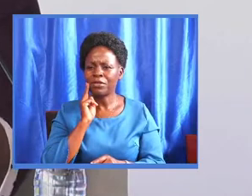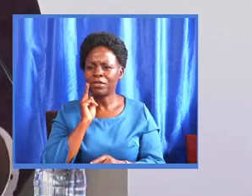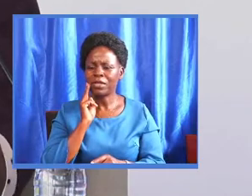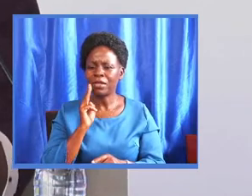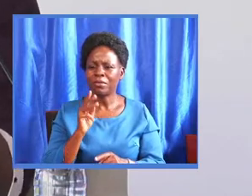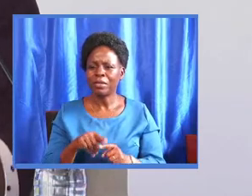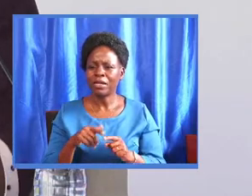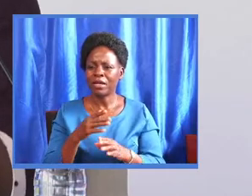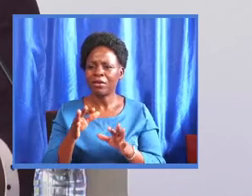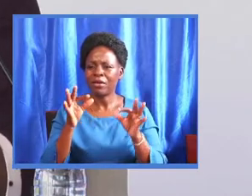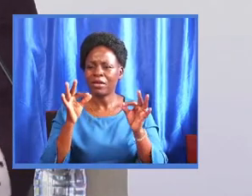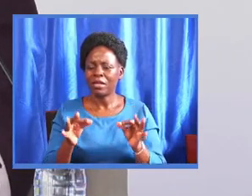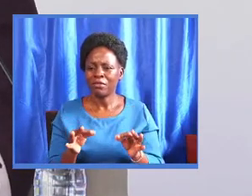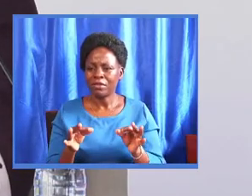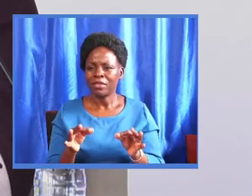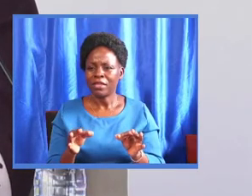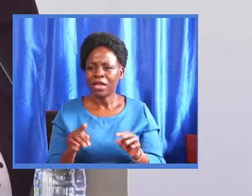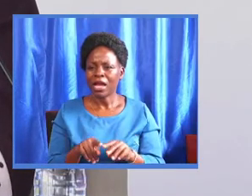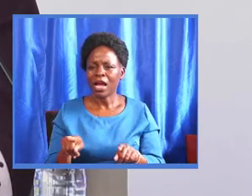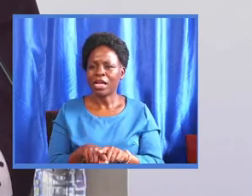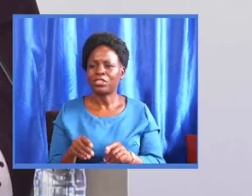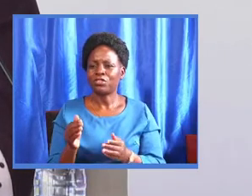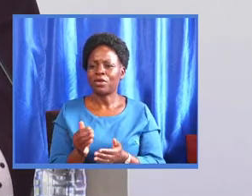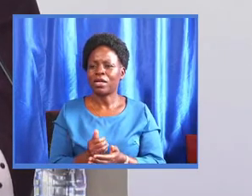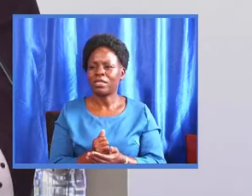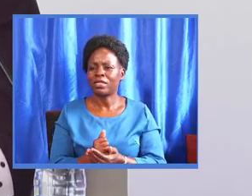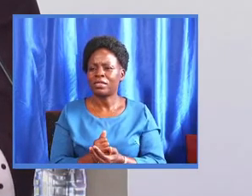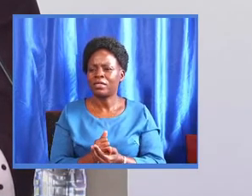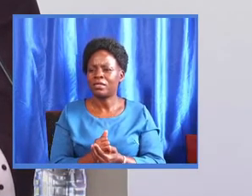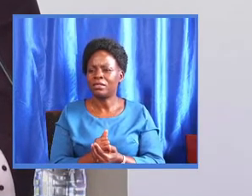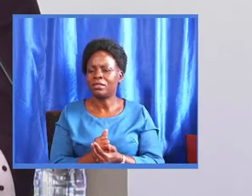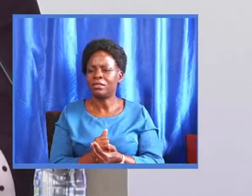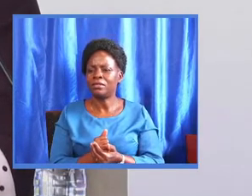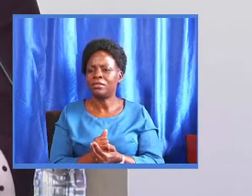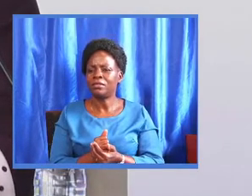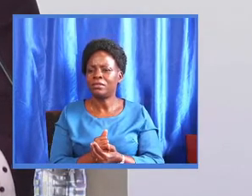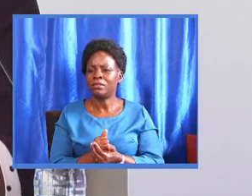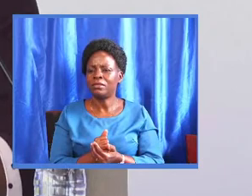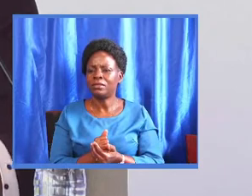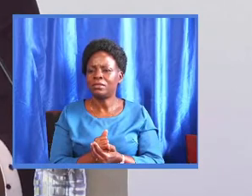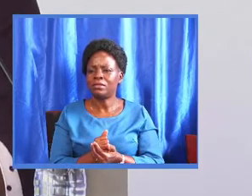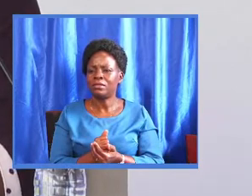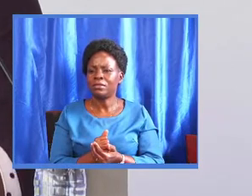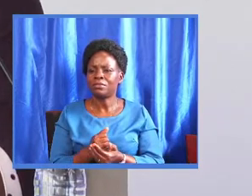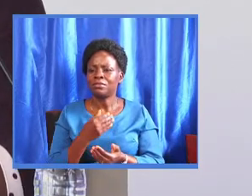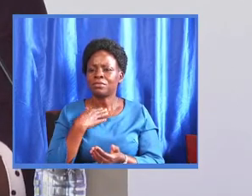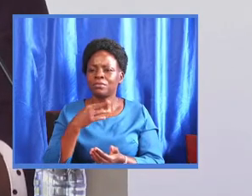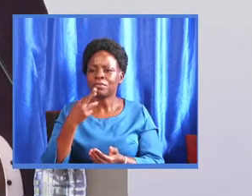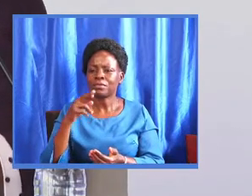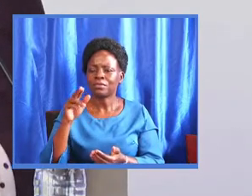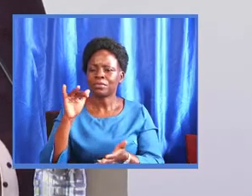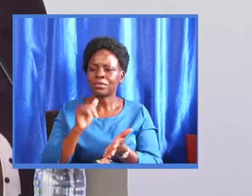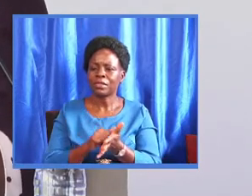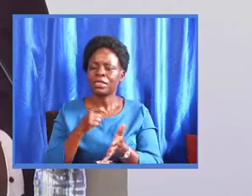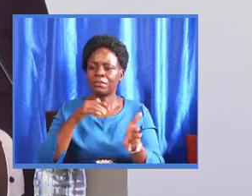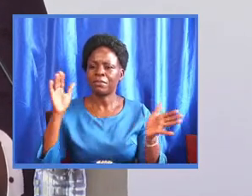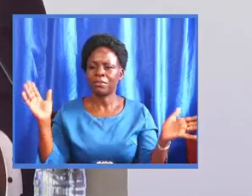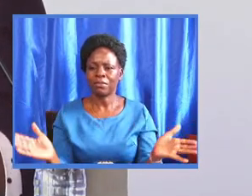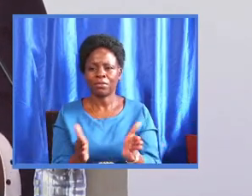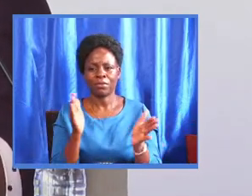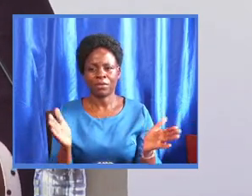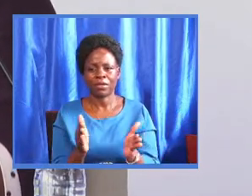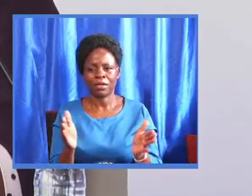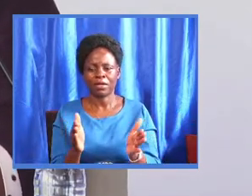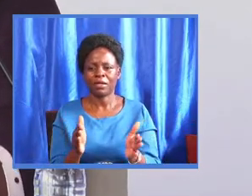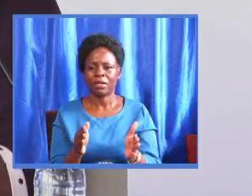now everything as you earn it. Okay. The law has since changed. Everything okay. has. I just wanted to correct that, but also to encourage